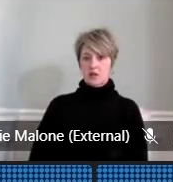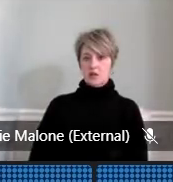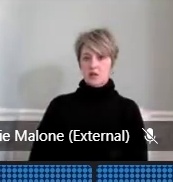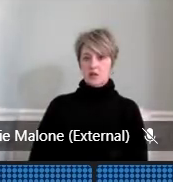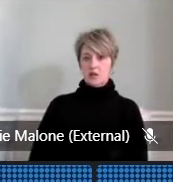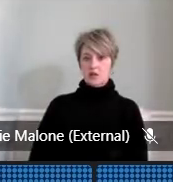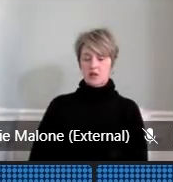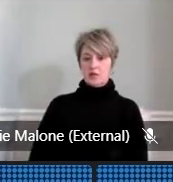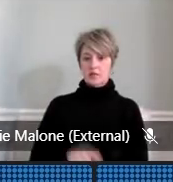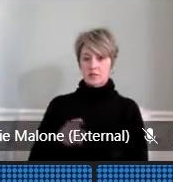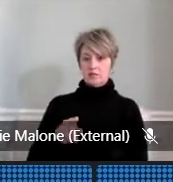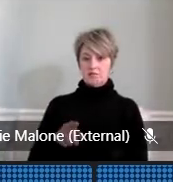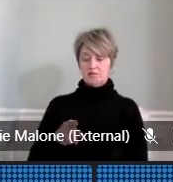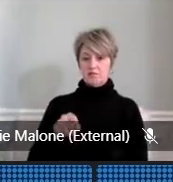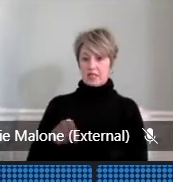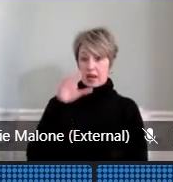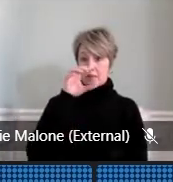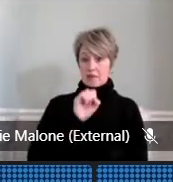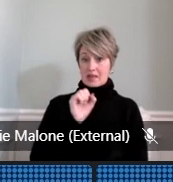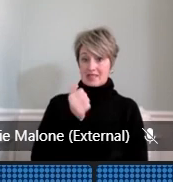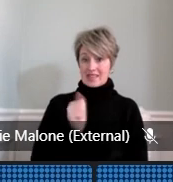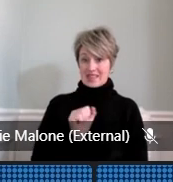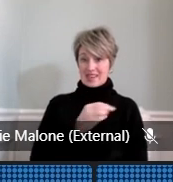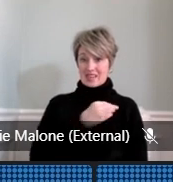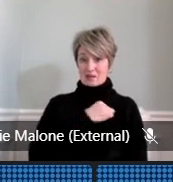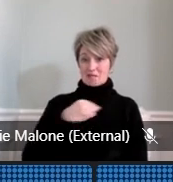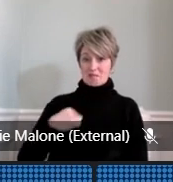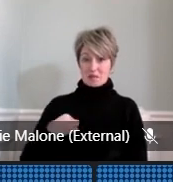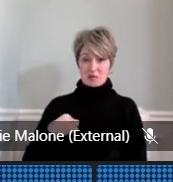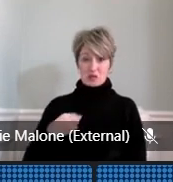Did I miss any SAPEC members?